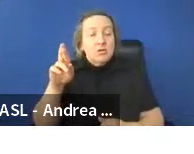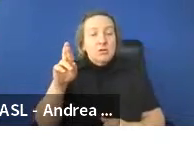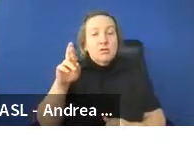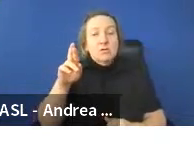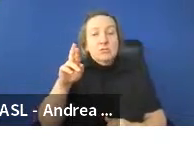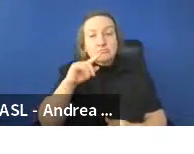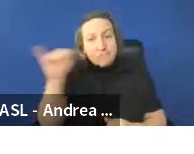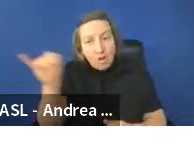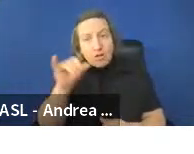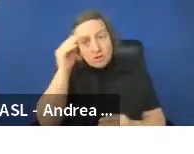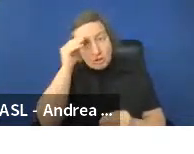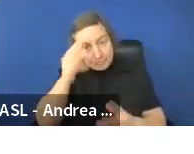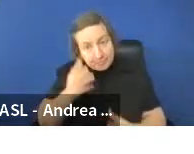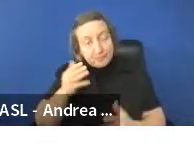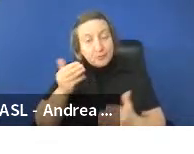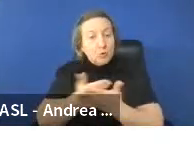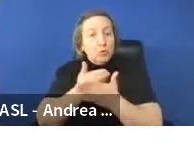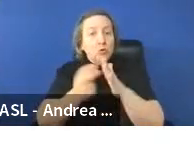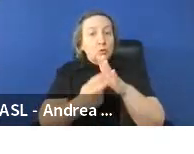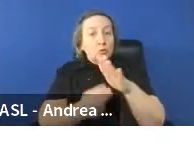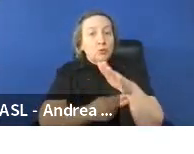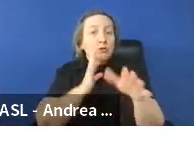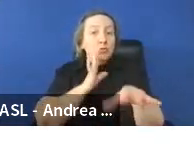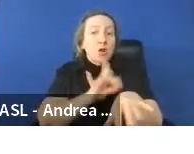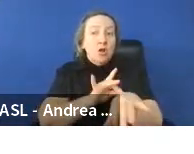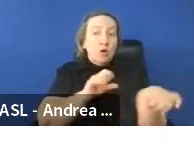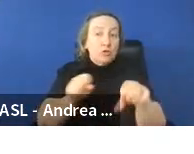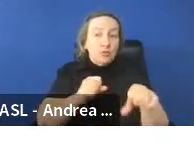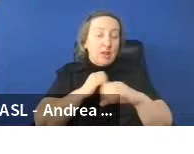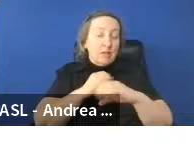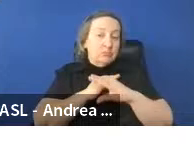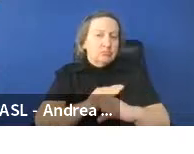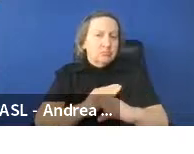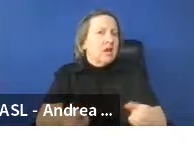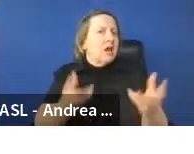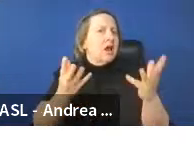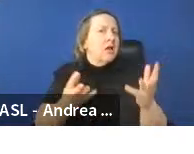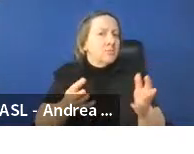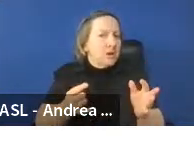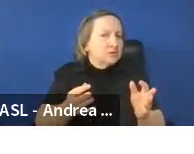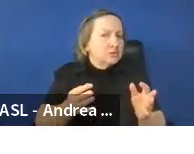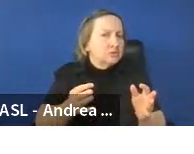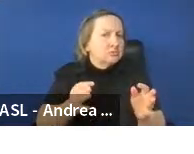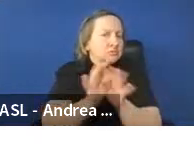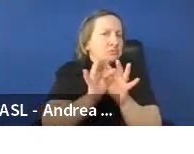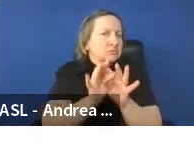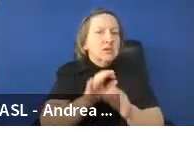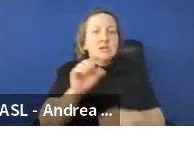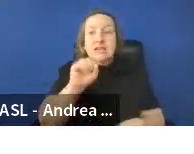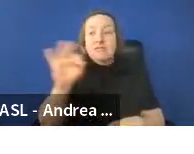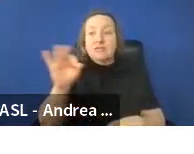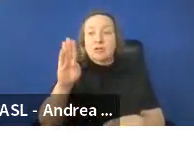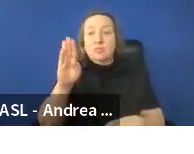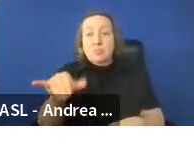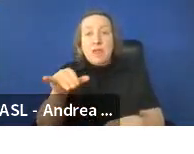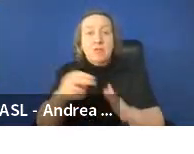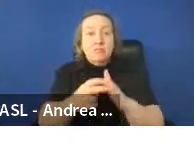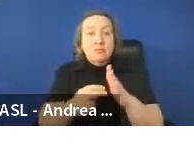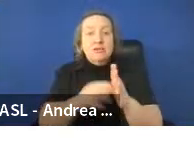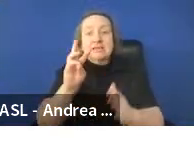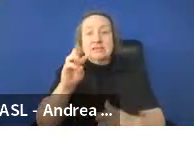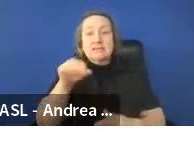has also assured us the new bridge will be earthquake-proof, but at what cost? The San Francisco Bay Bridge cost $6.5